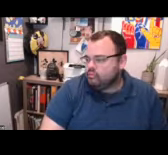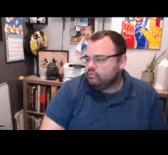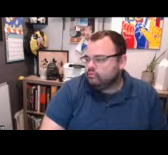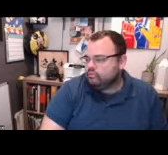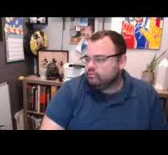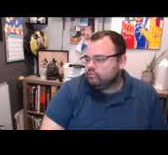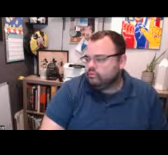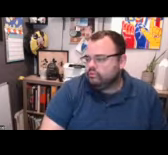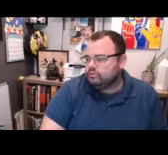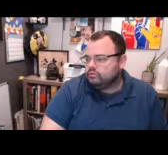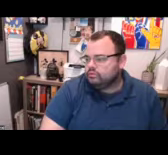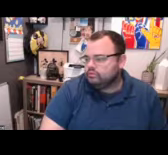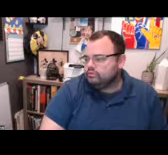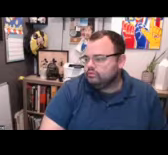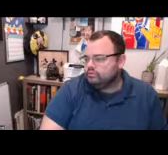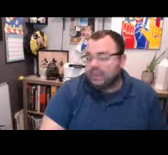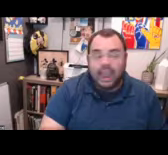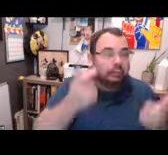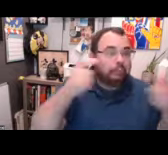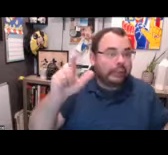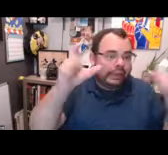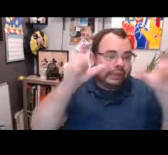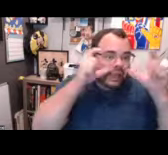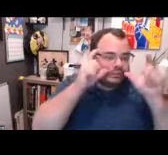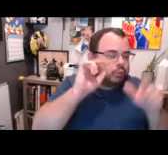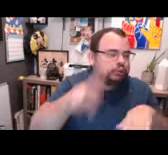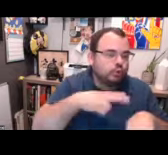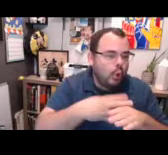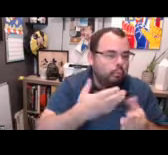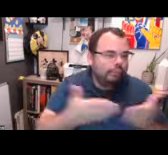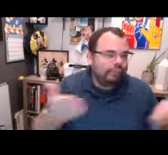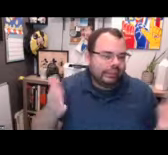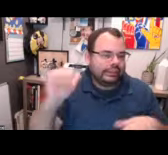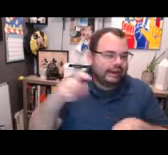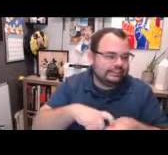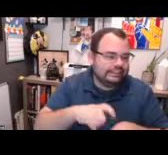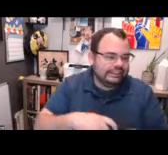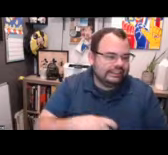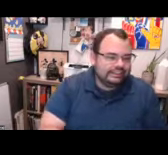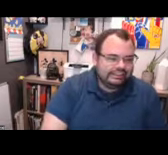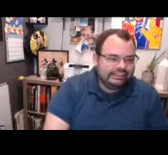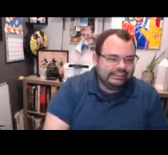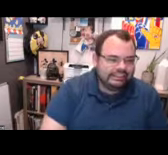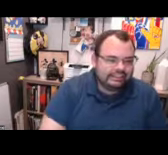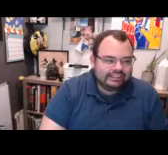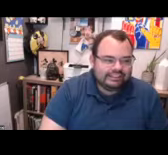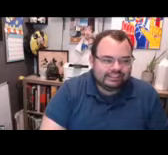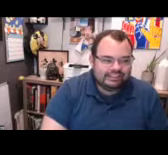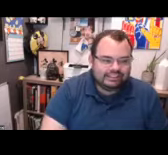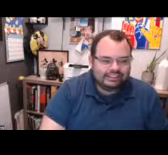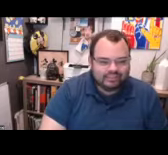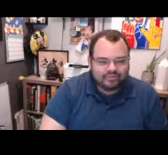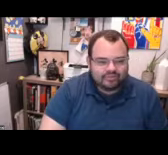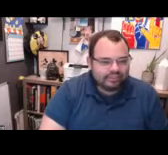so he'll be back over about Come noon. here, Daniel. And big Daniel, glasses. You heard are that. normal thing, Come too. here.